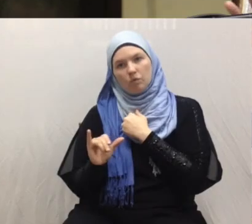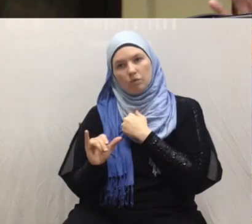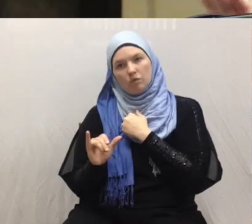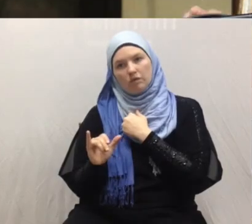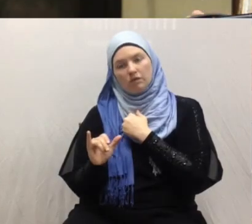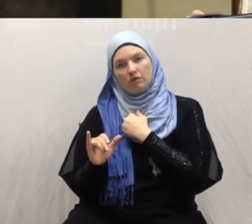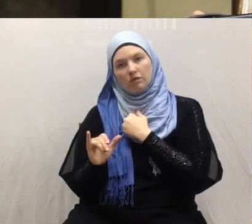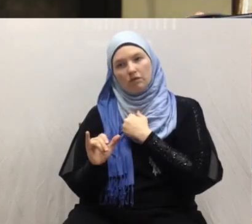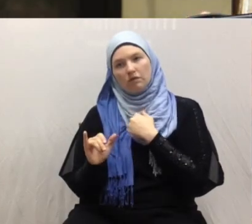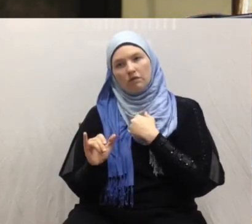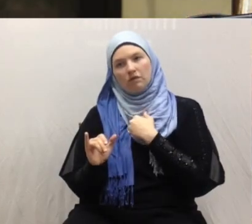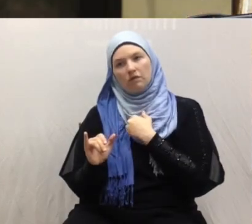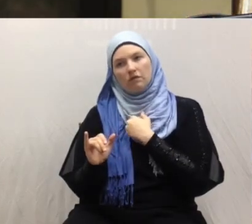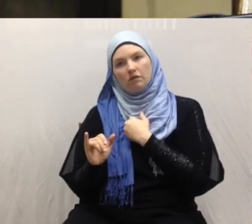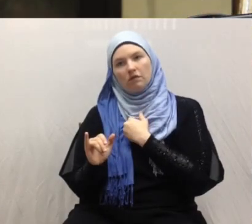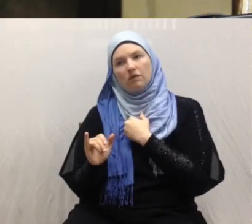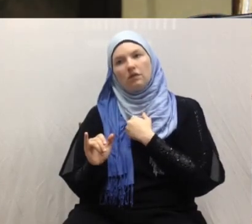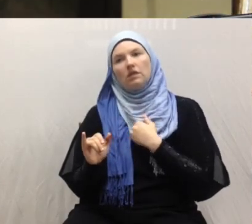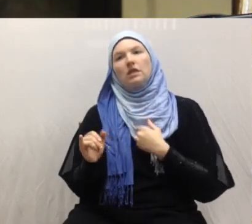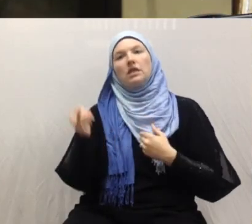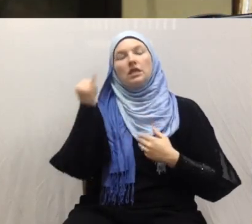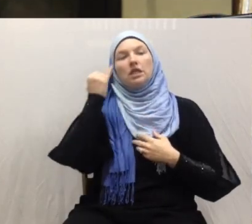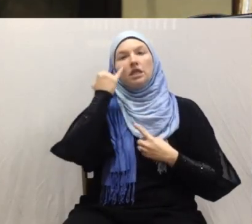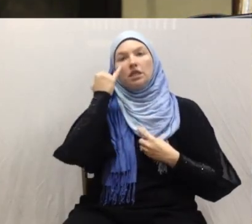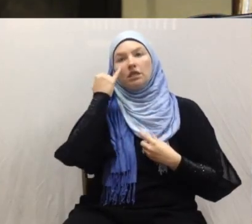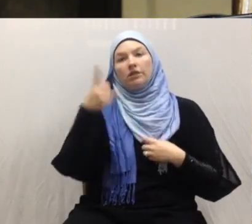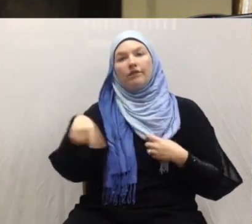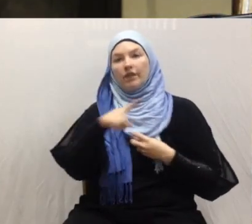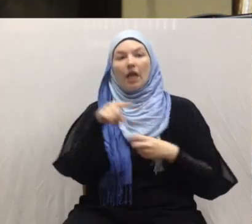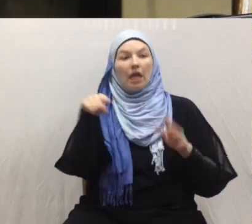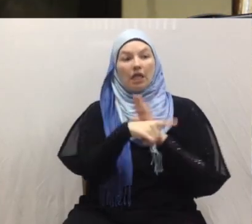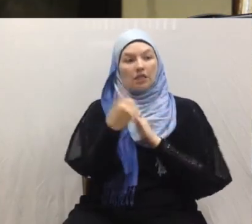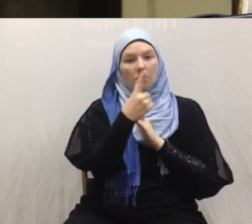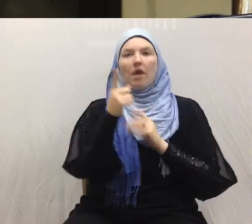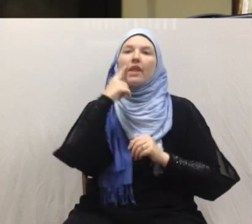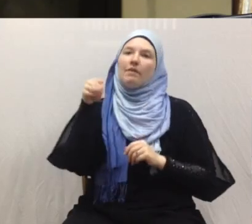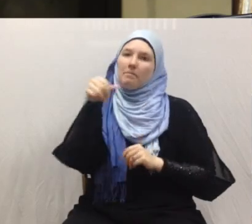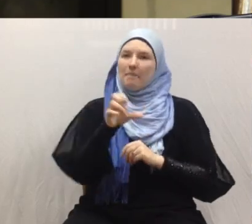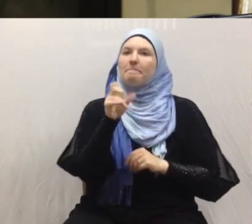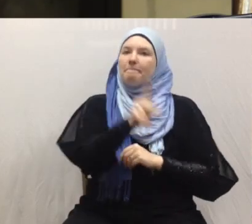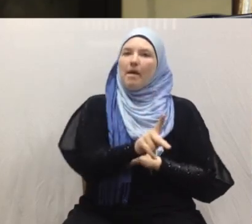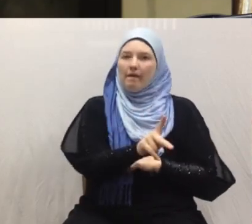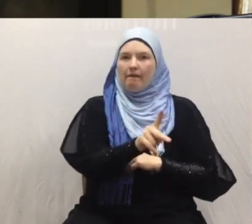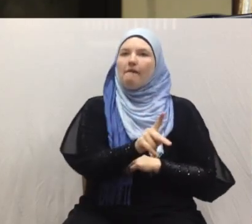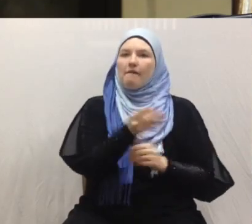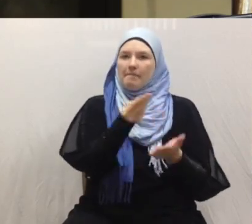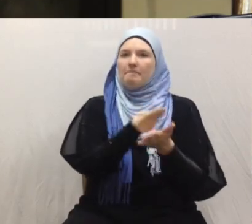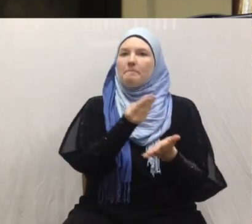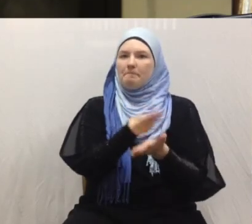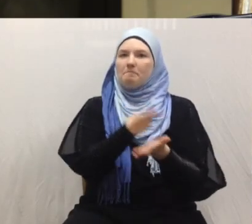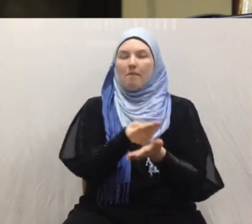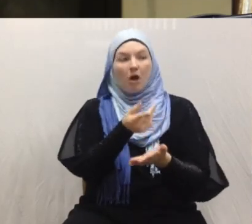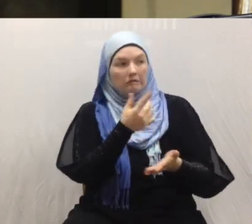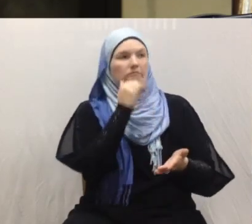back the ransom for any one of them. So they become a community that is part of the Medina community, but